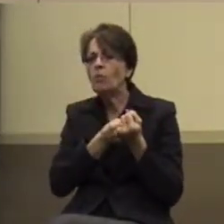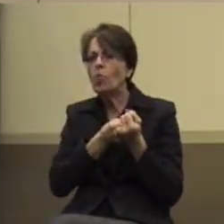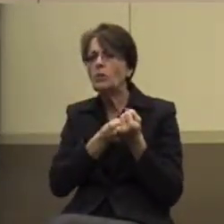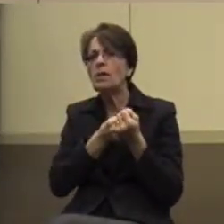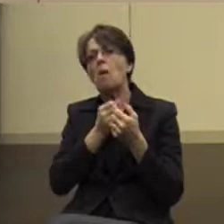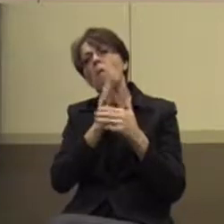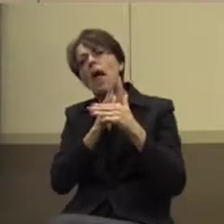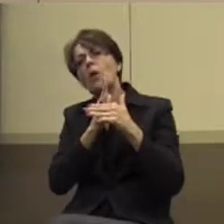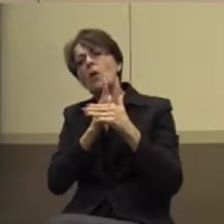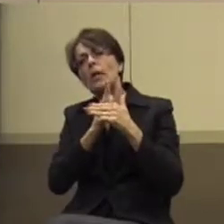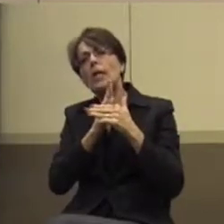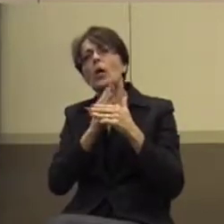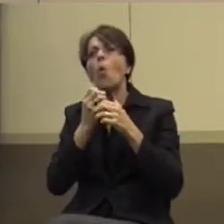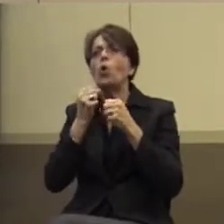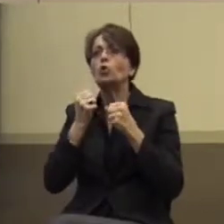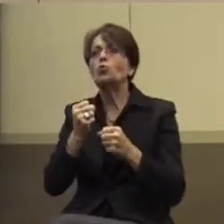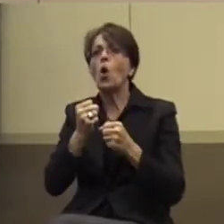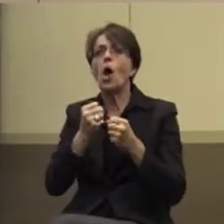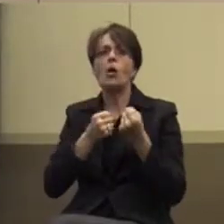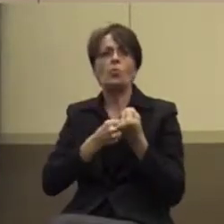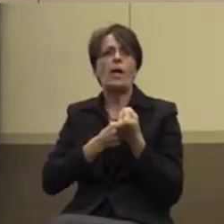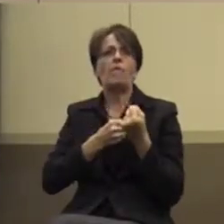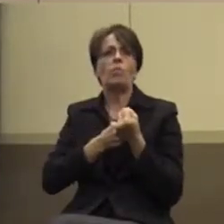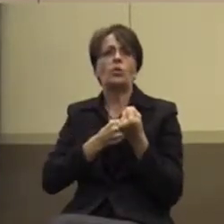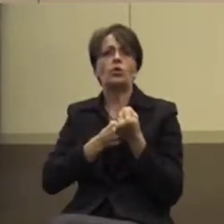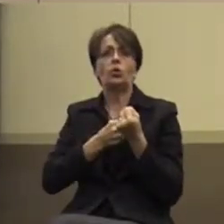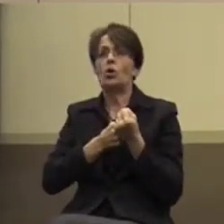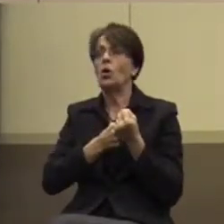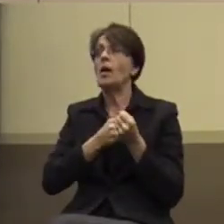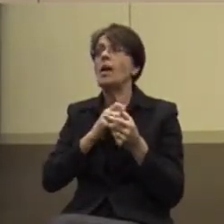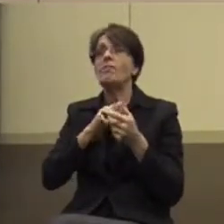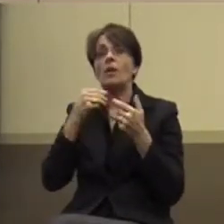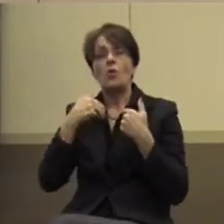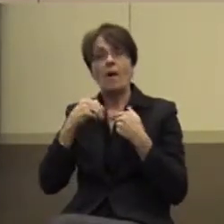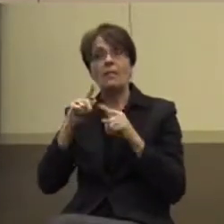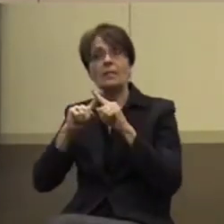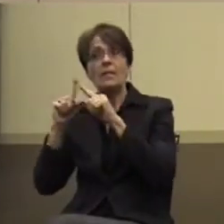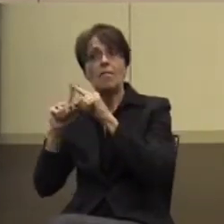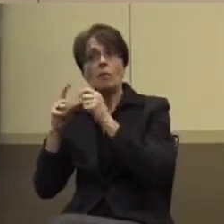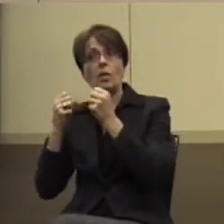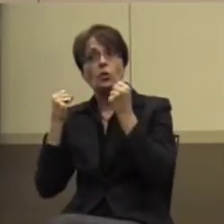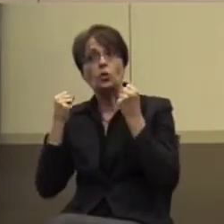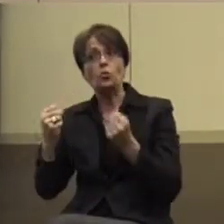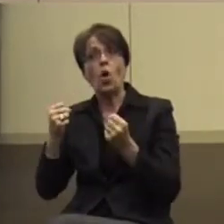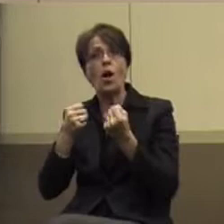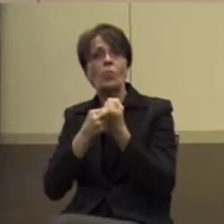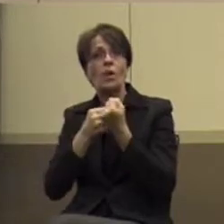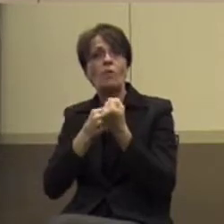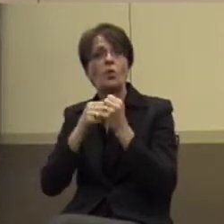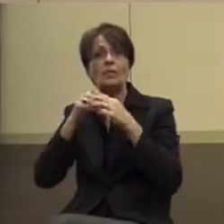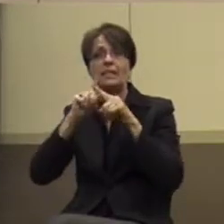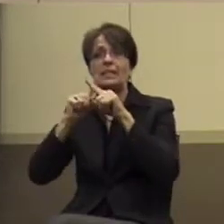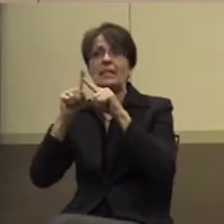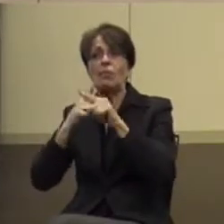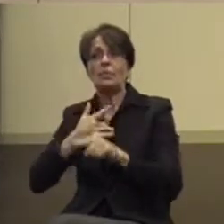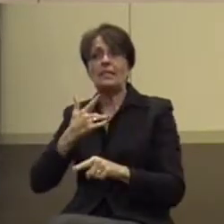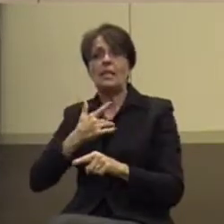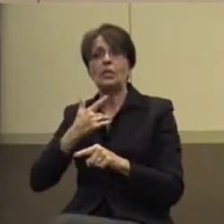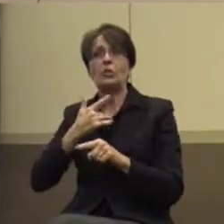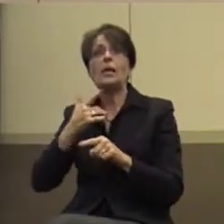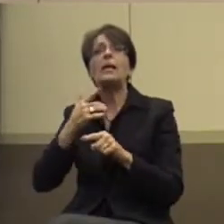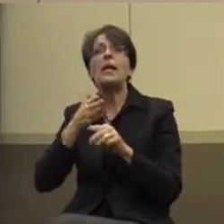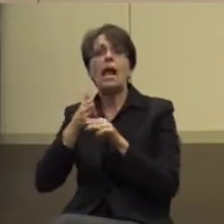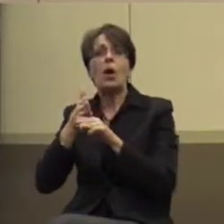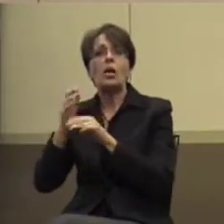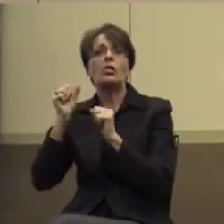reinforcer, moderately, or strong. And from that, if you've got like different strong reinforcers in the different sensory areas, then you can